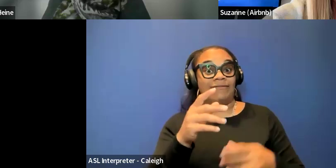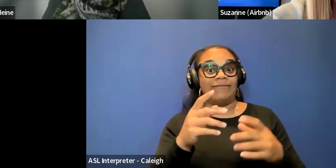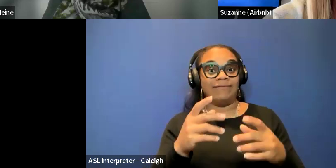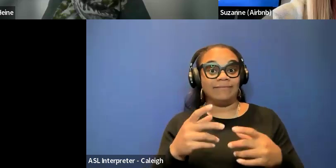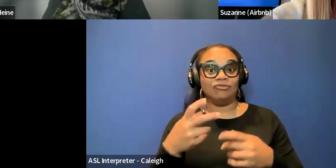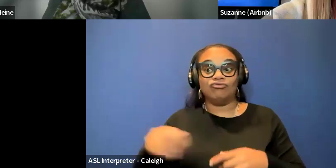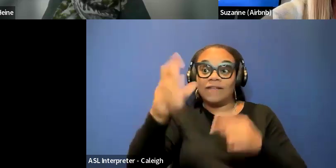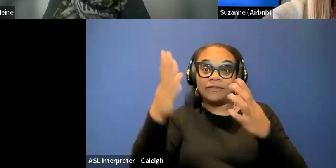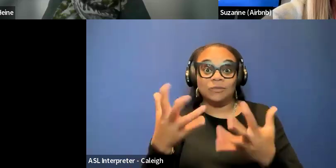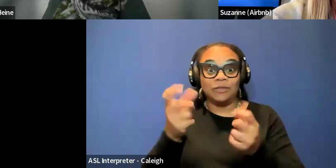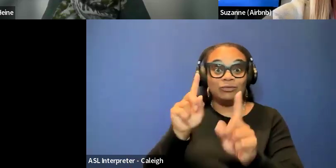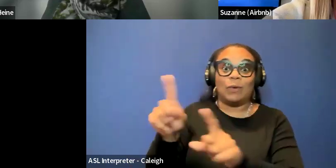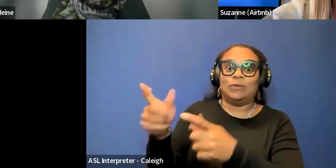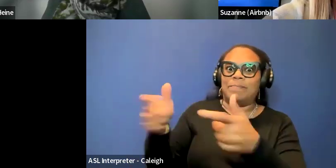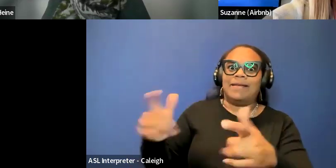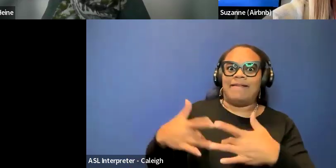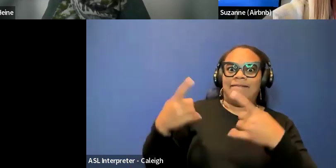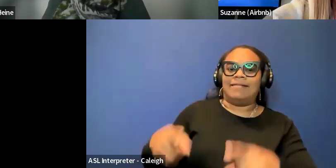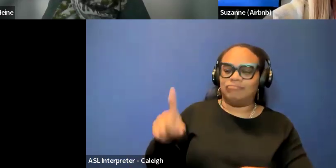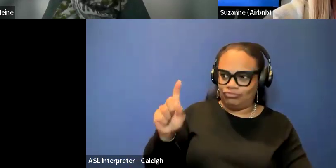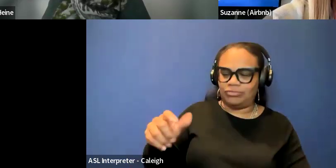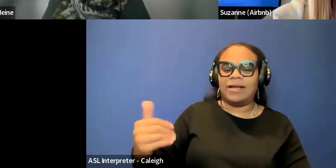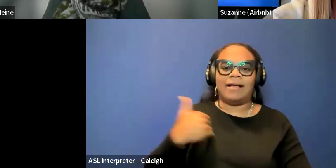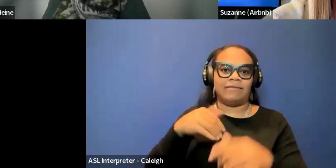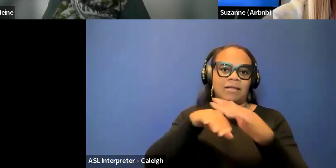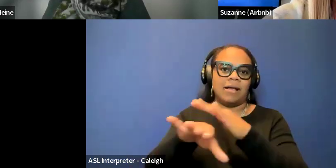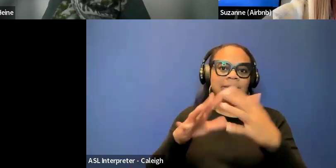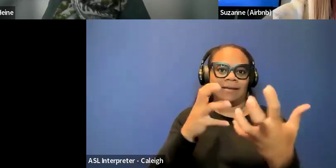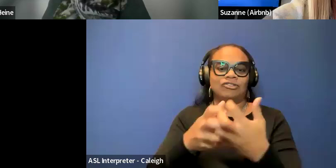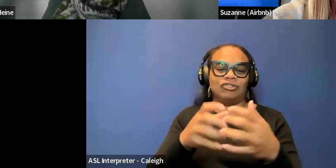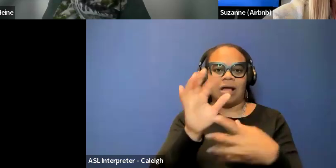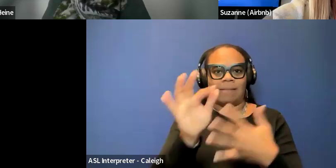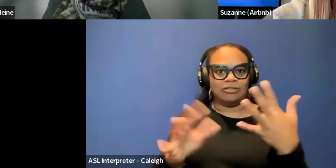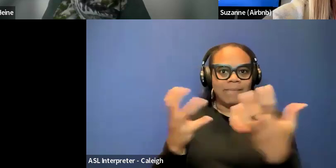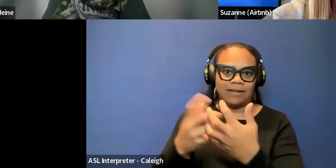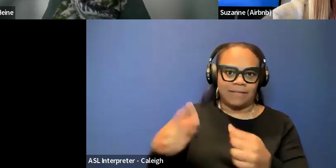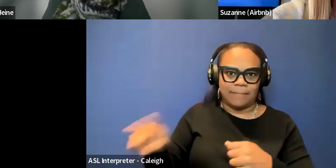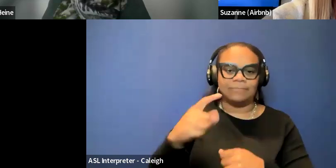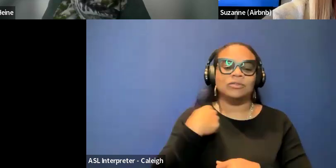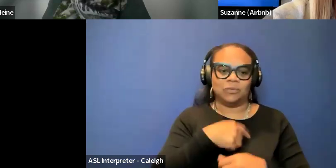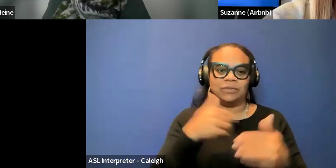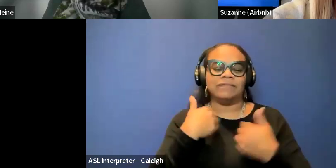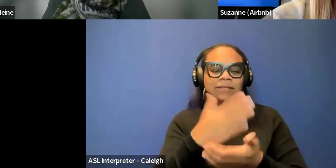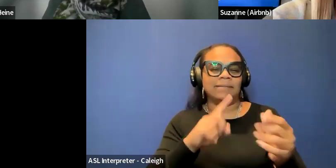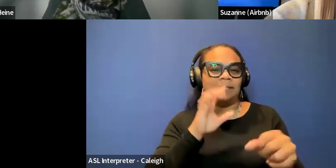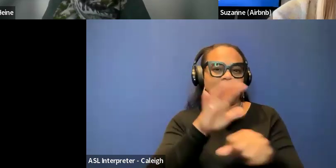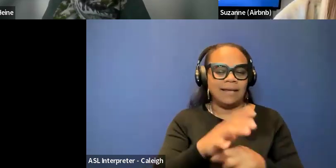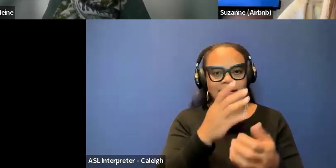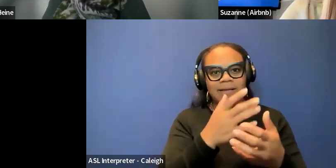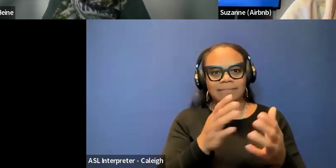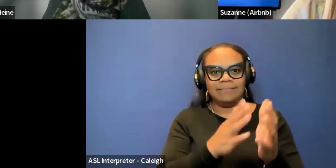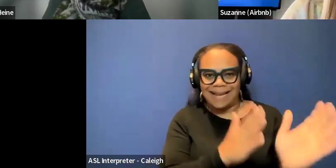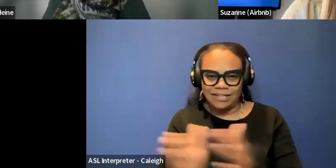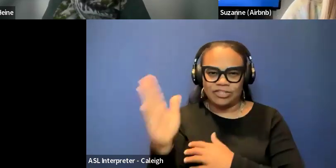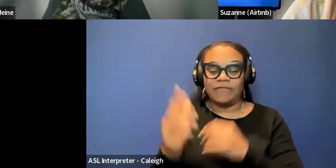of major events have got accommodation options that work for them. So we've been doing some dedicated supply initiatives. The most